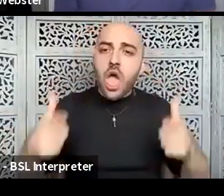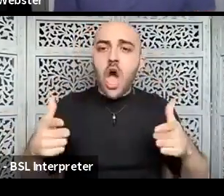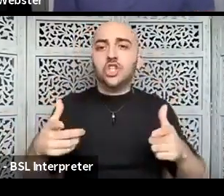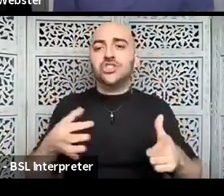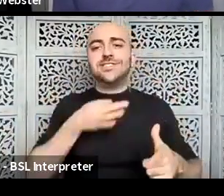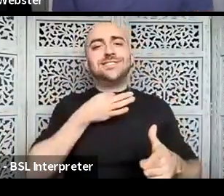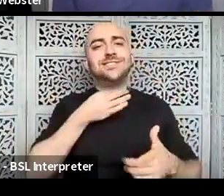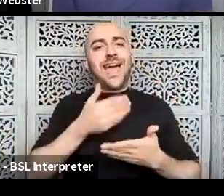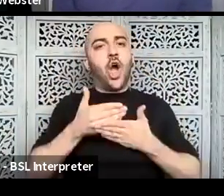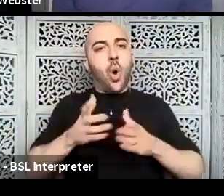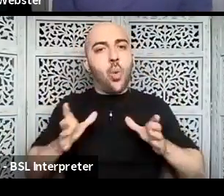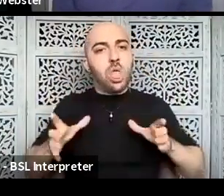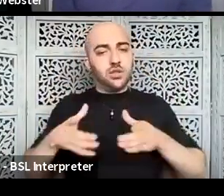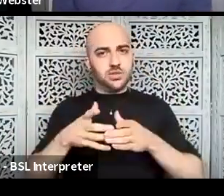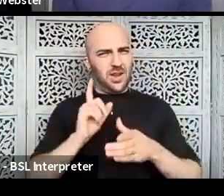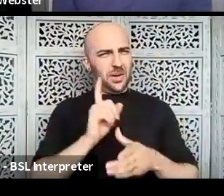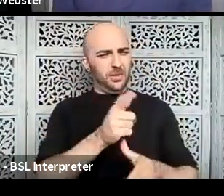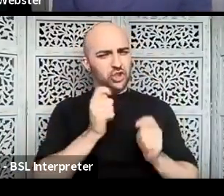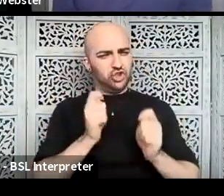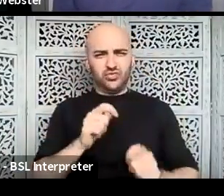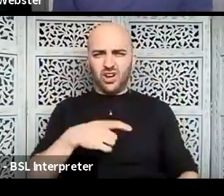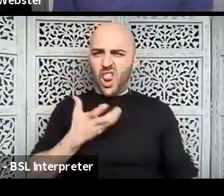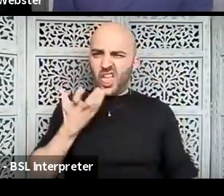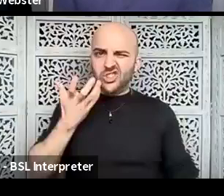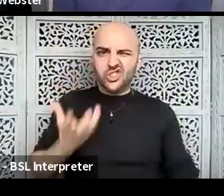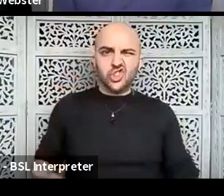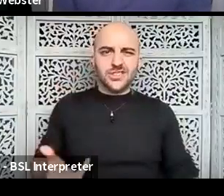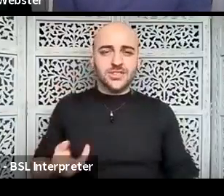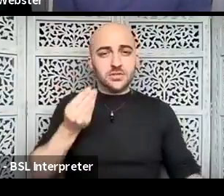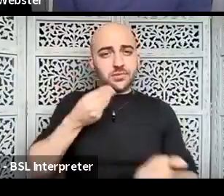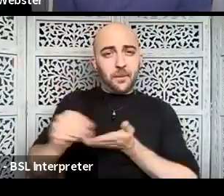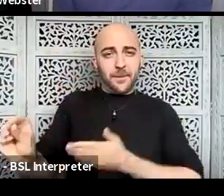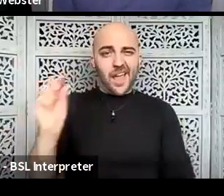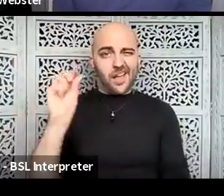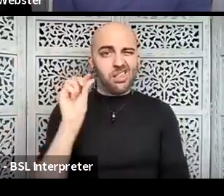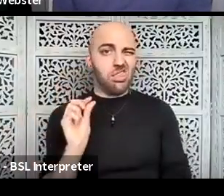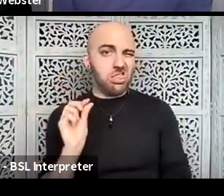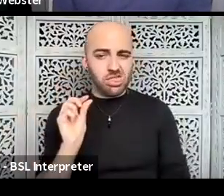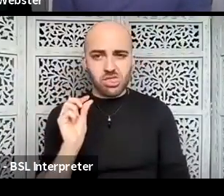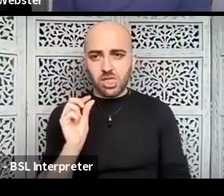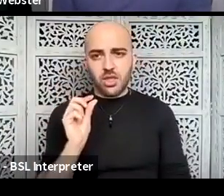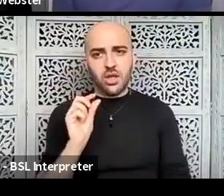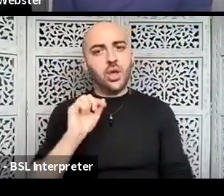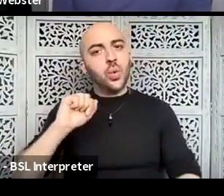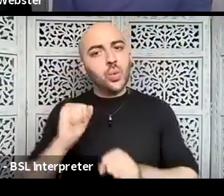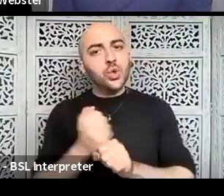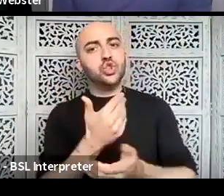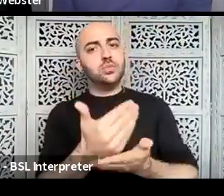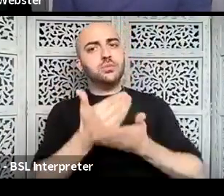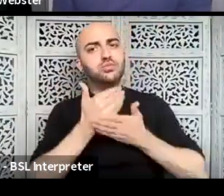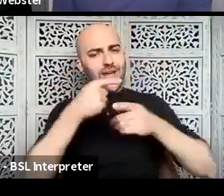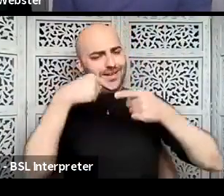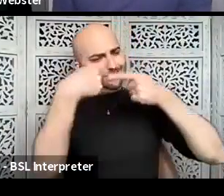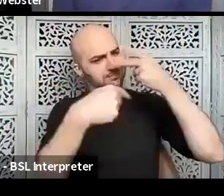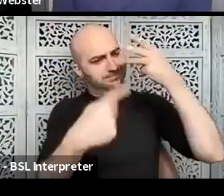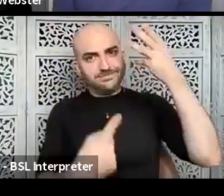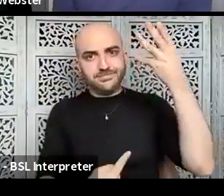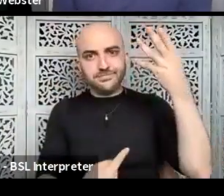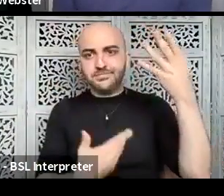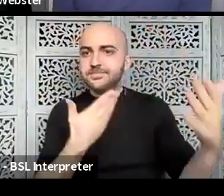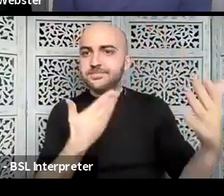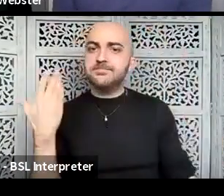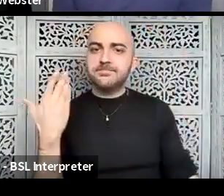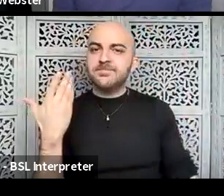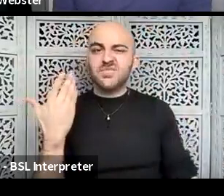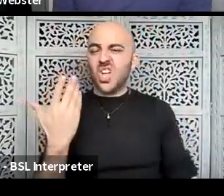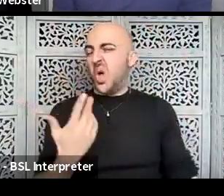yet we're treated like absolute shit, get peanuts. And all of this stuff that we should be protected by, we don't have. So I was just like, screw this. I mean, it's